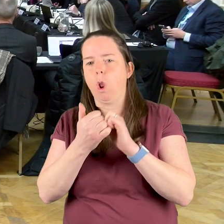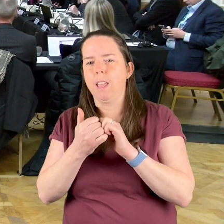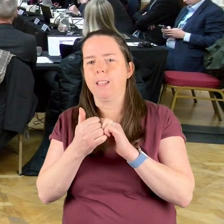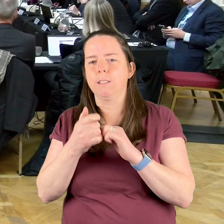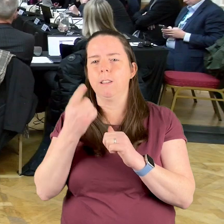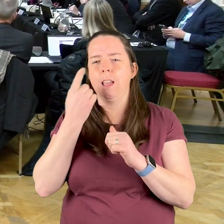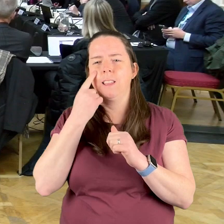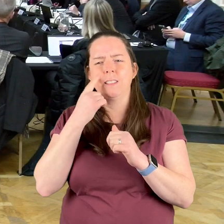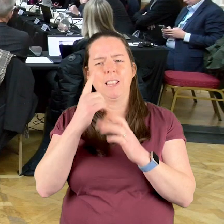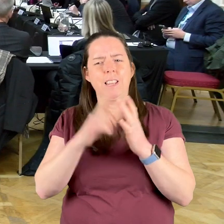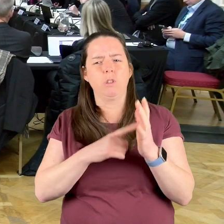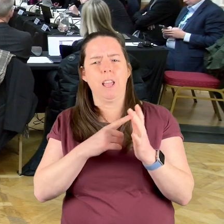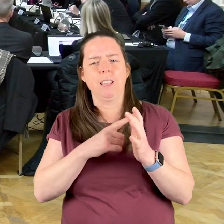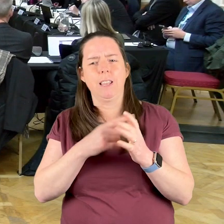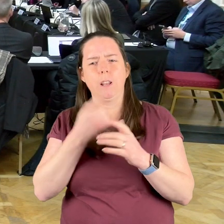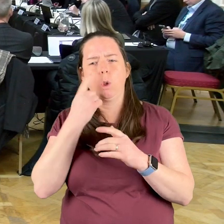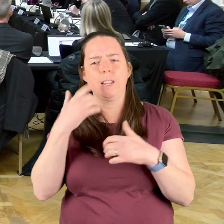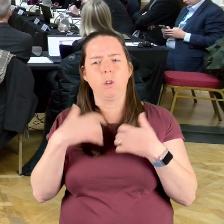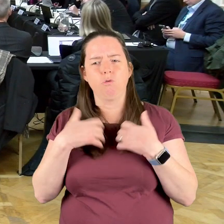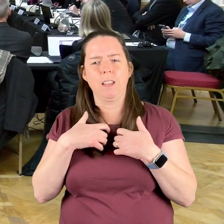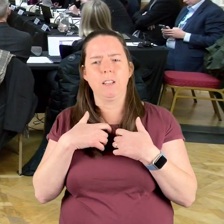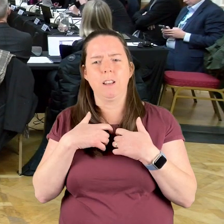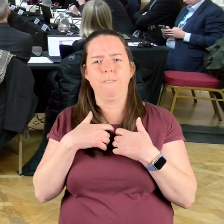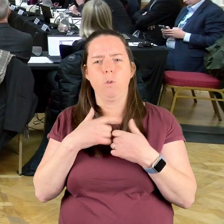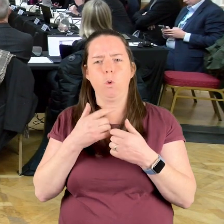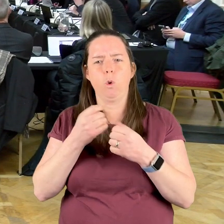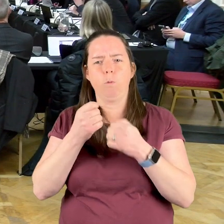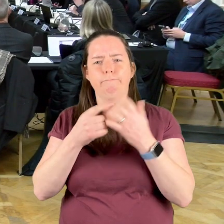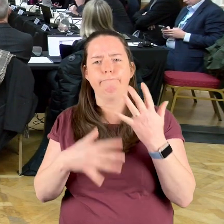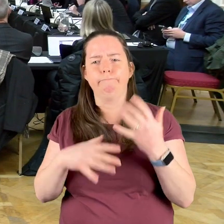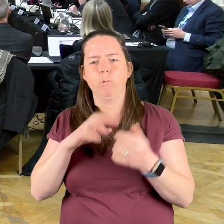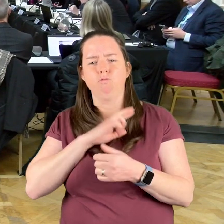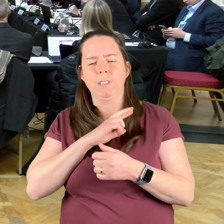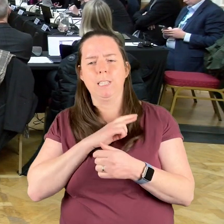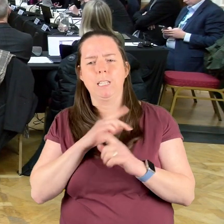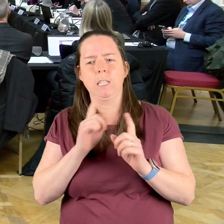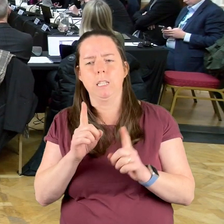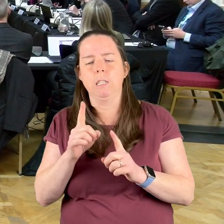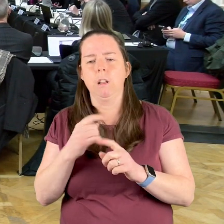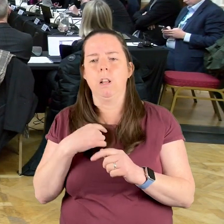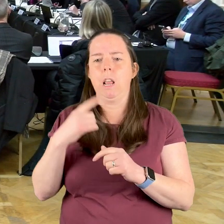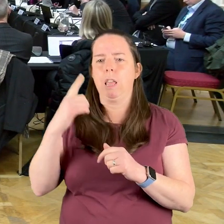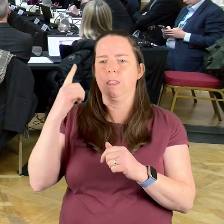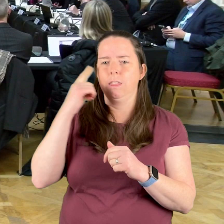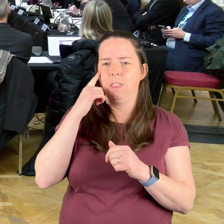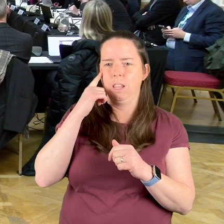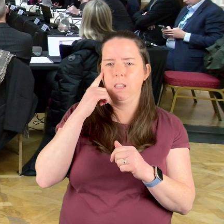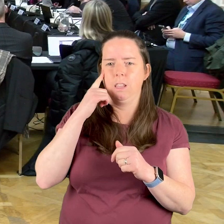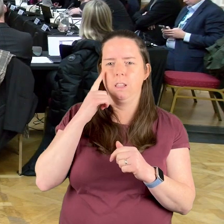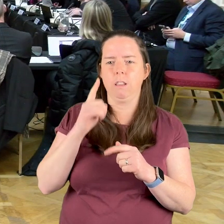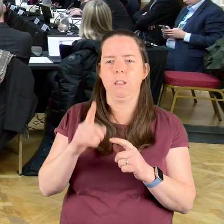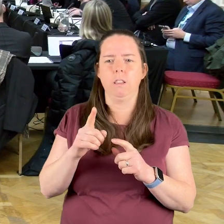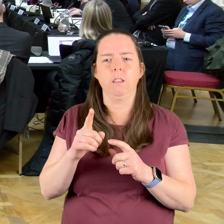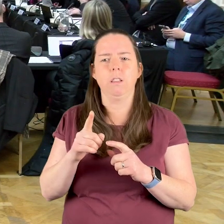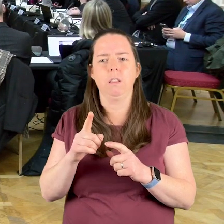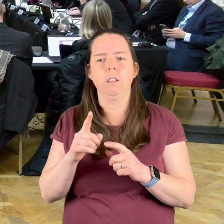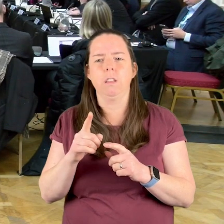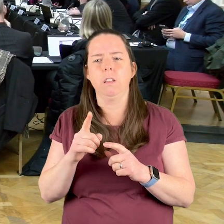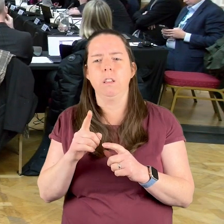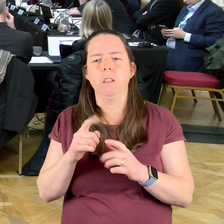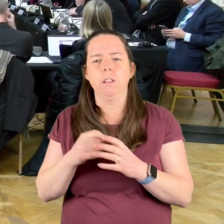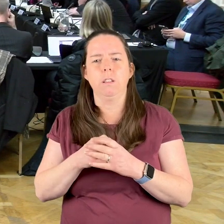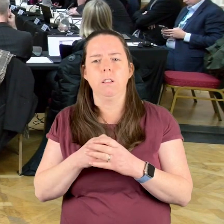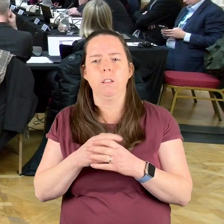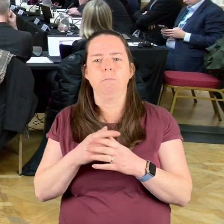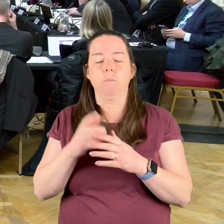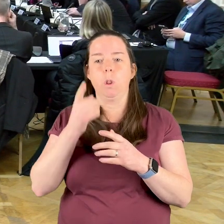looking interested for a whole host of reasons, and I think it's looking